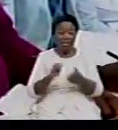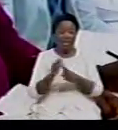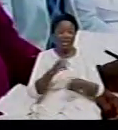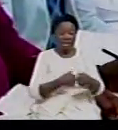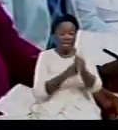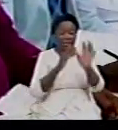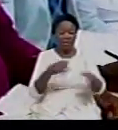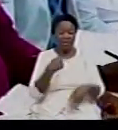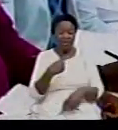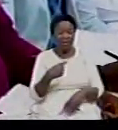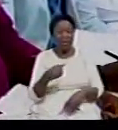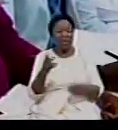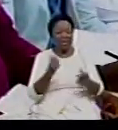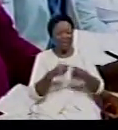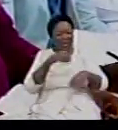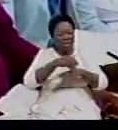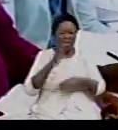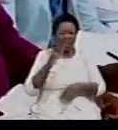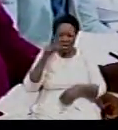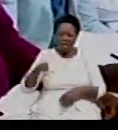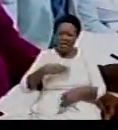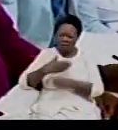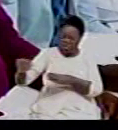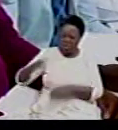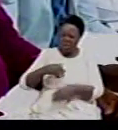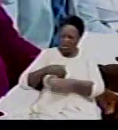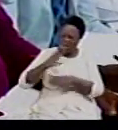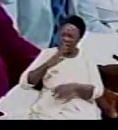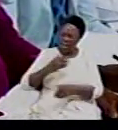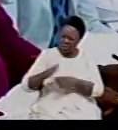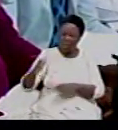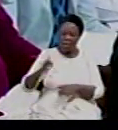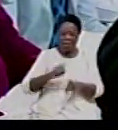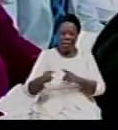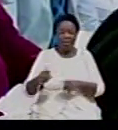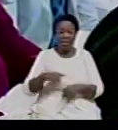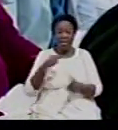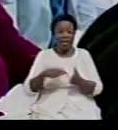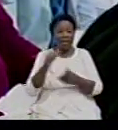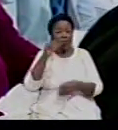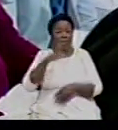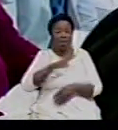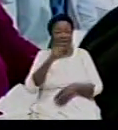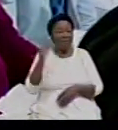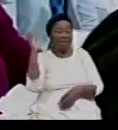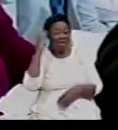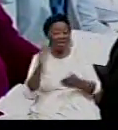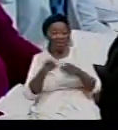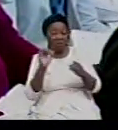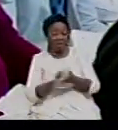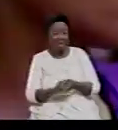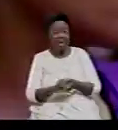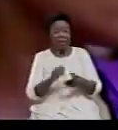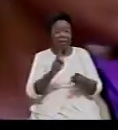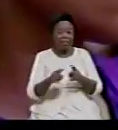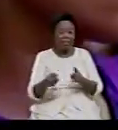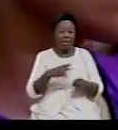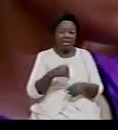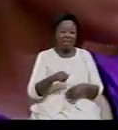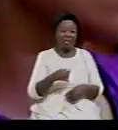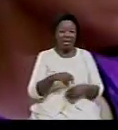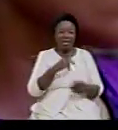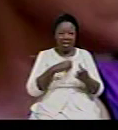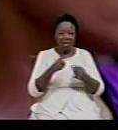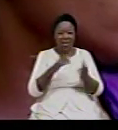crying. She's a noisy woman. Send her away. Negative. I'm not sent but to the sheep of the house